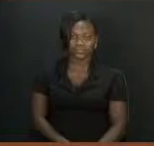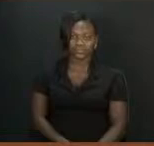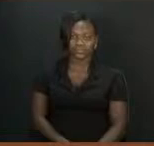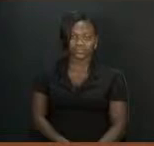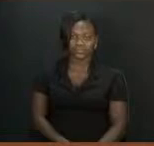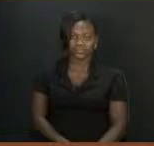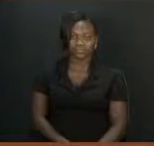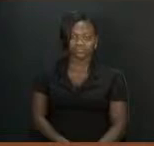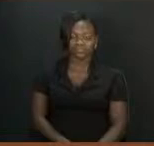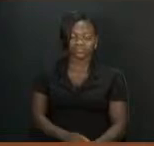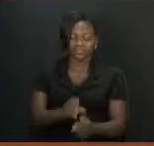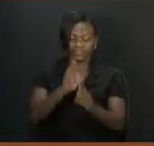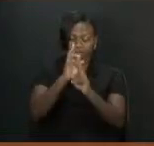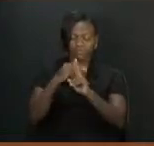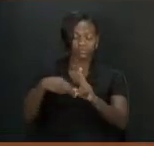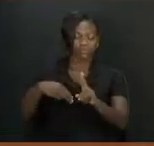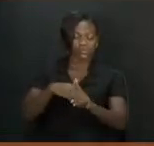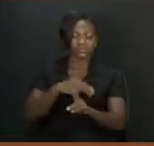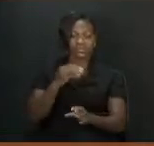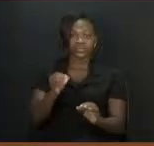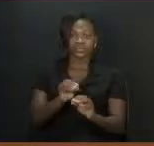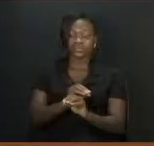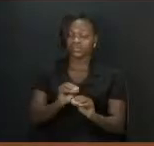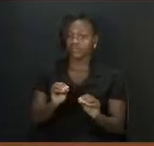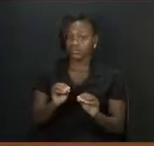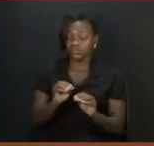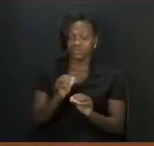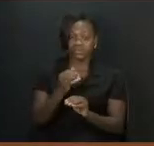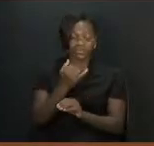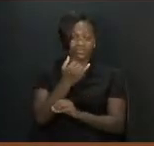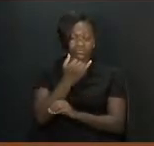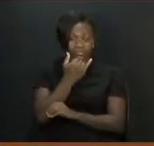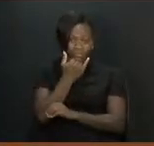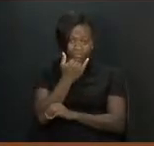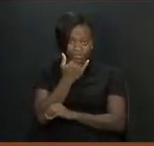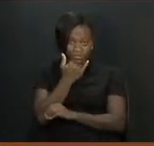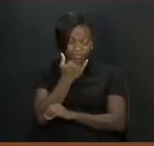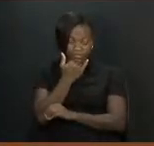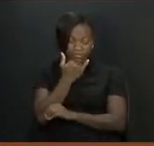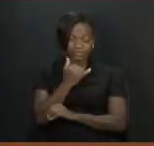Honourable members, in the absence of any correction,